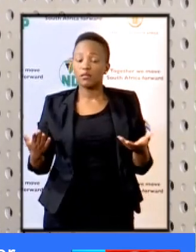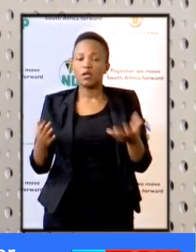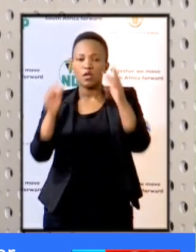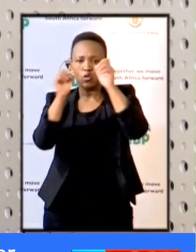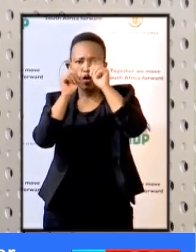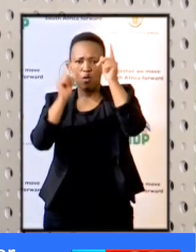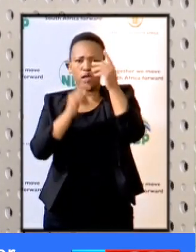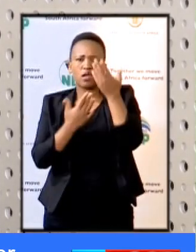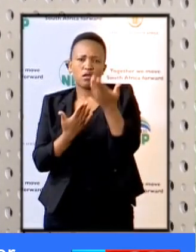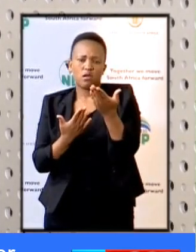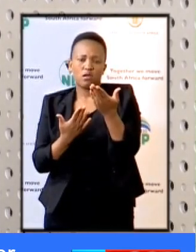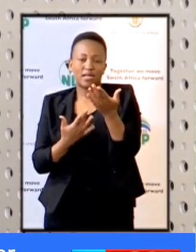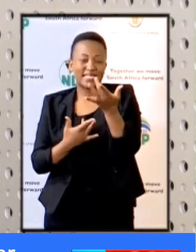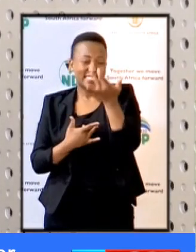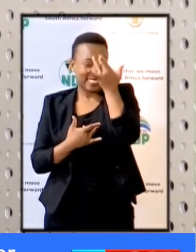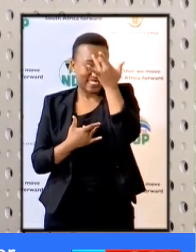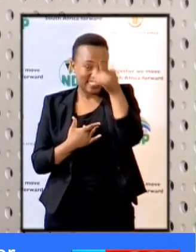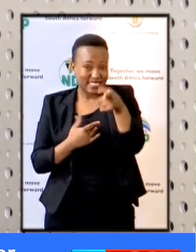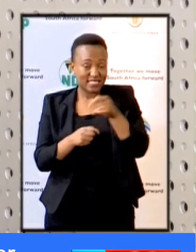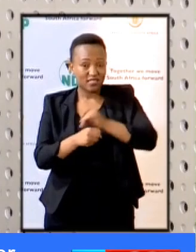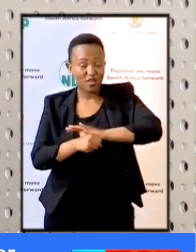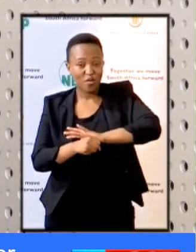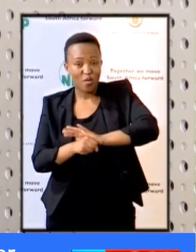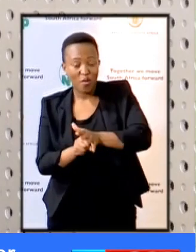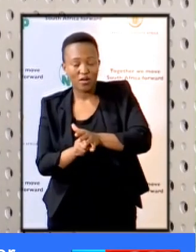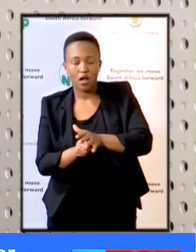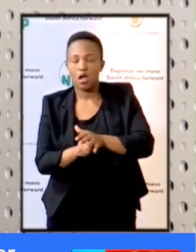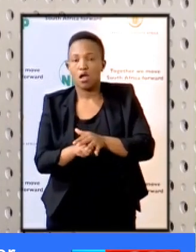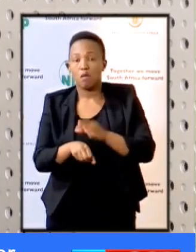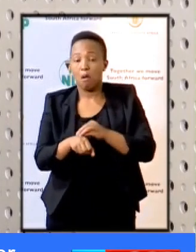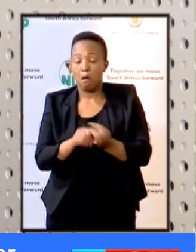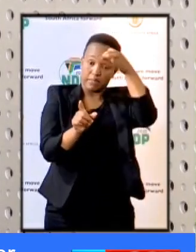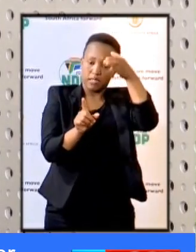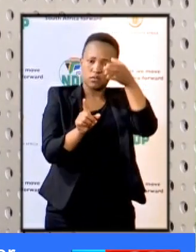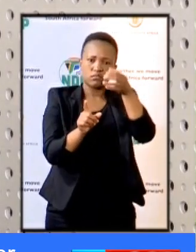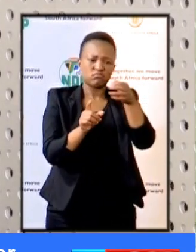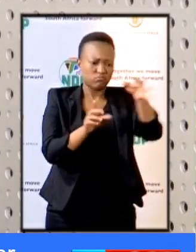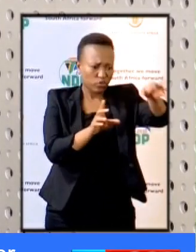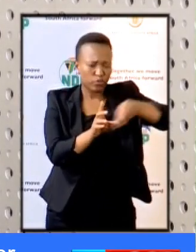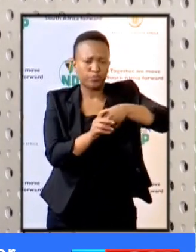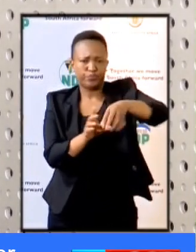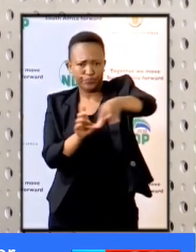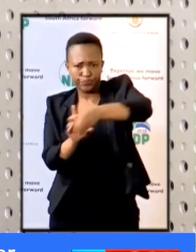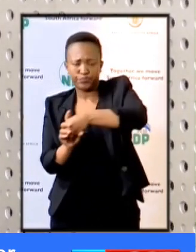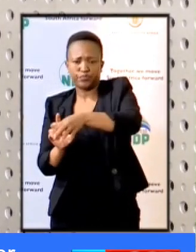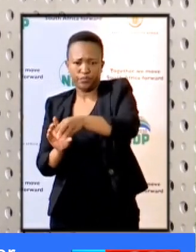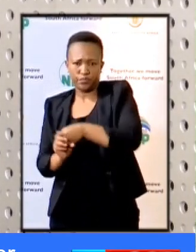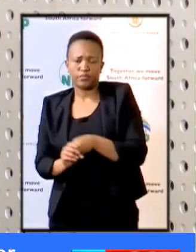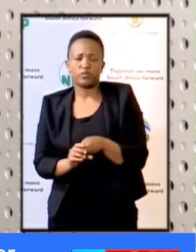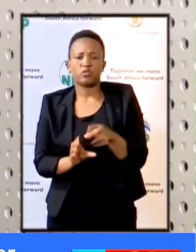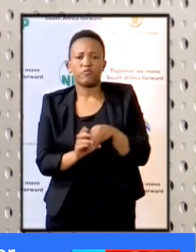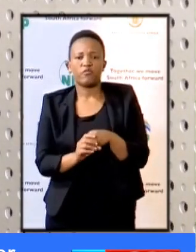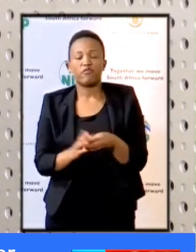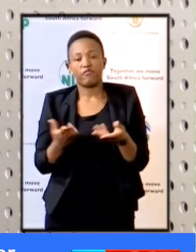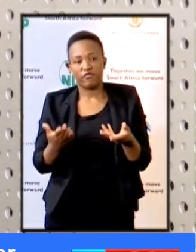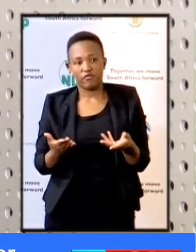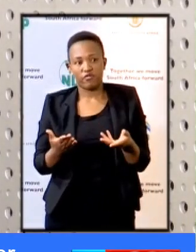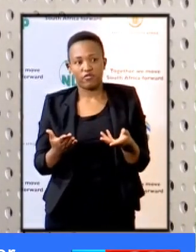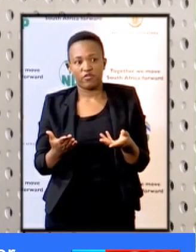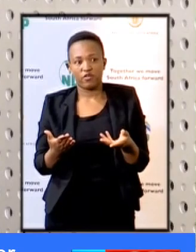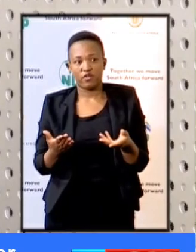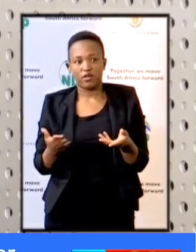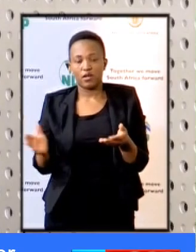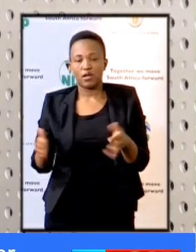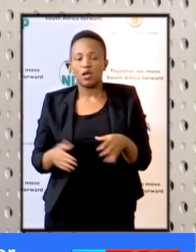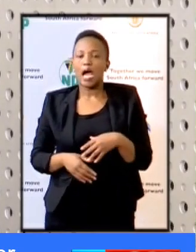disease has brought quite a number of problems. We are also gearing ourselves to get to that. Now on the matter, I guess the purpose